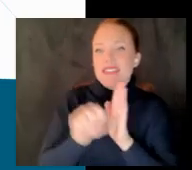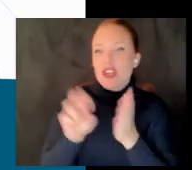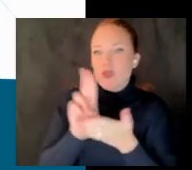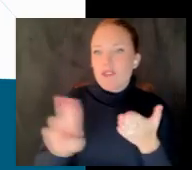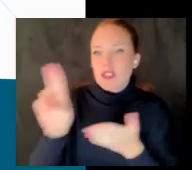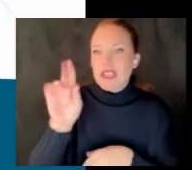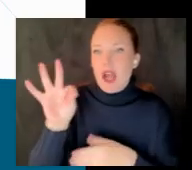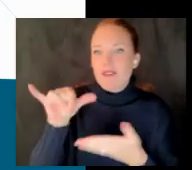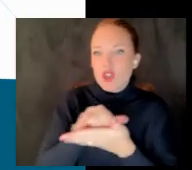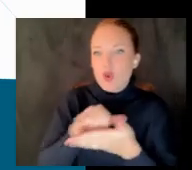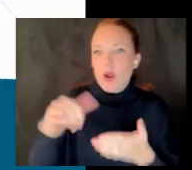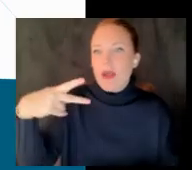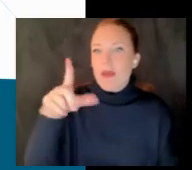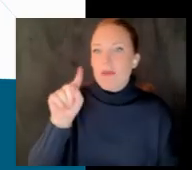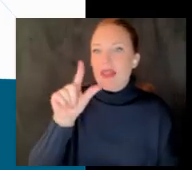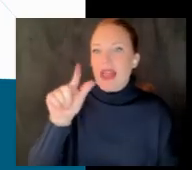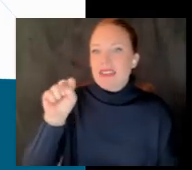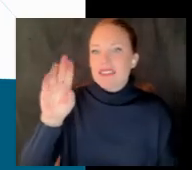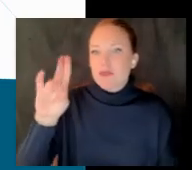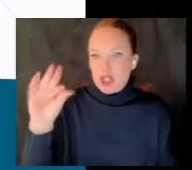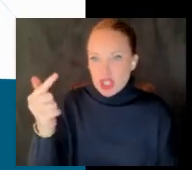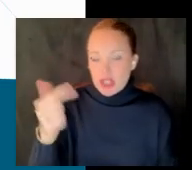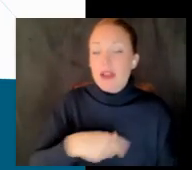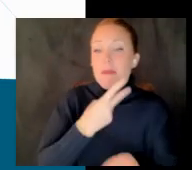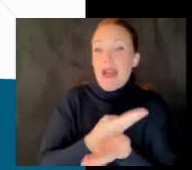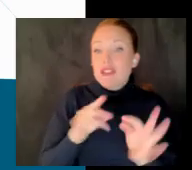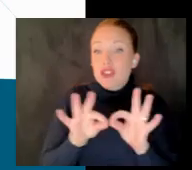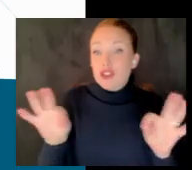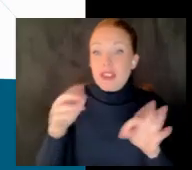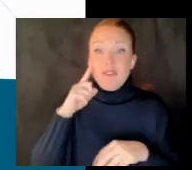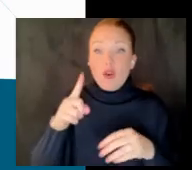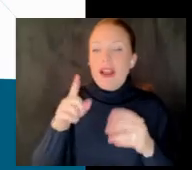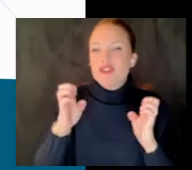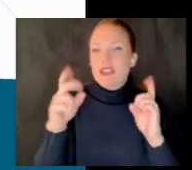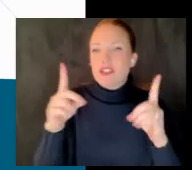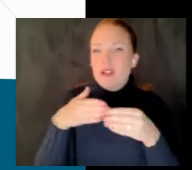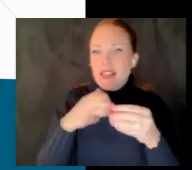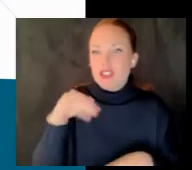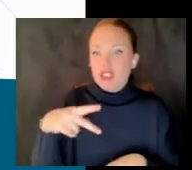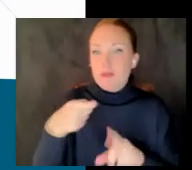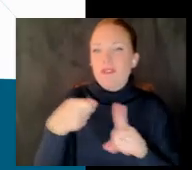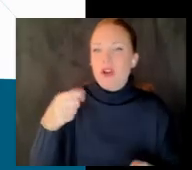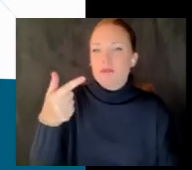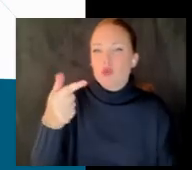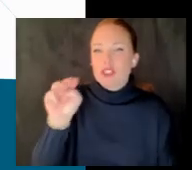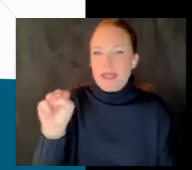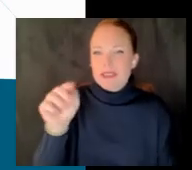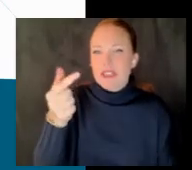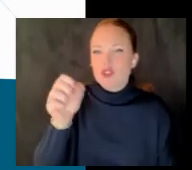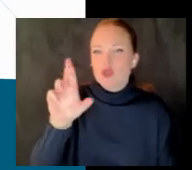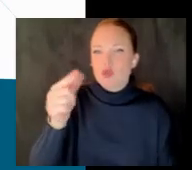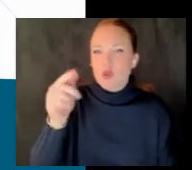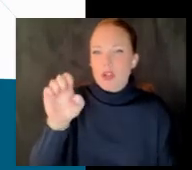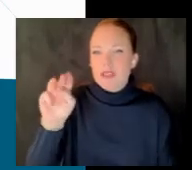New York at Plattsburgh and a master's degree in Educational Leadership from George Mason University. Tina